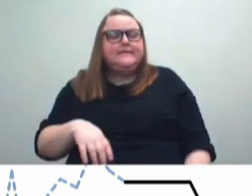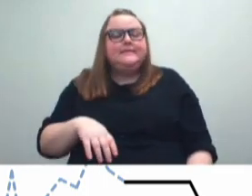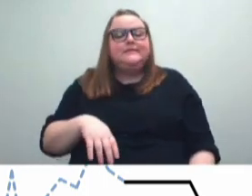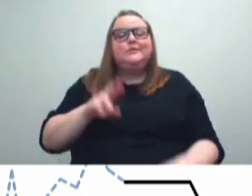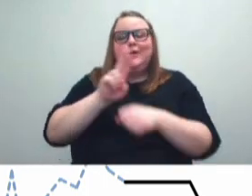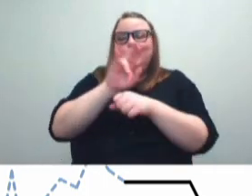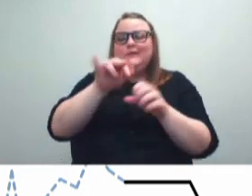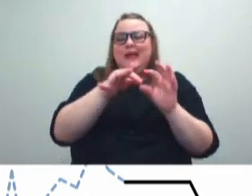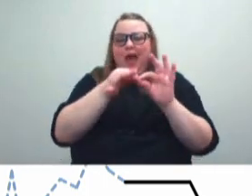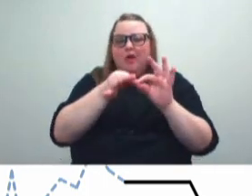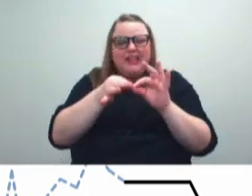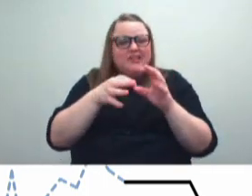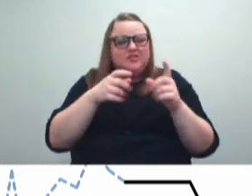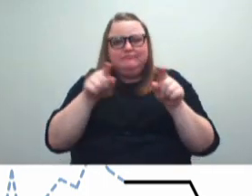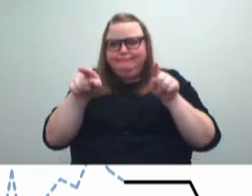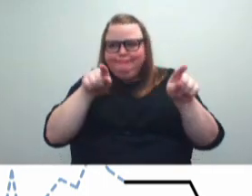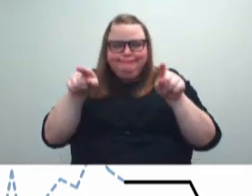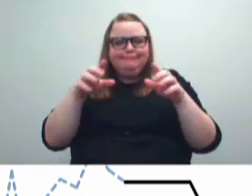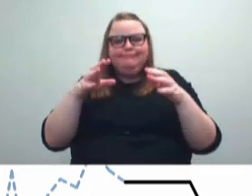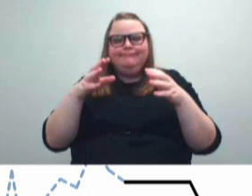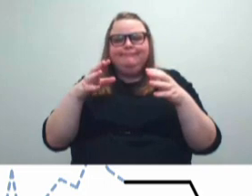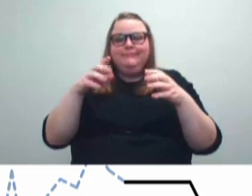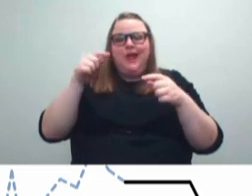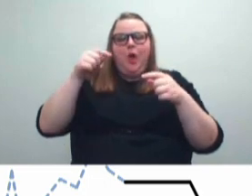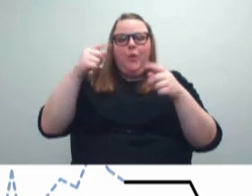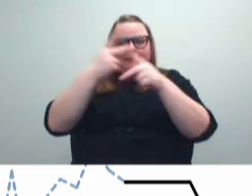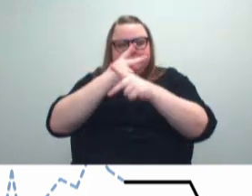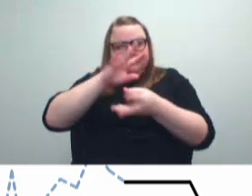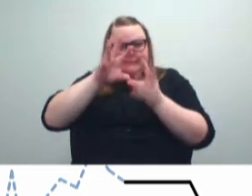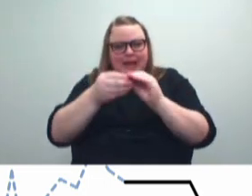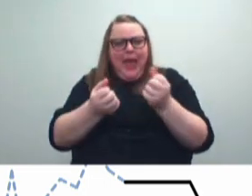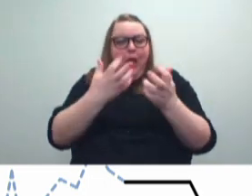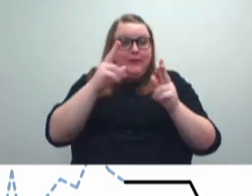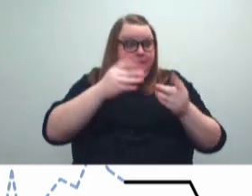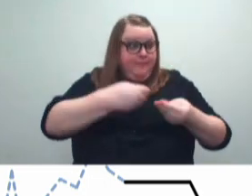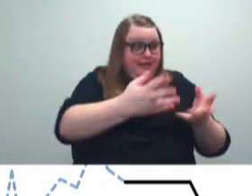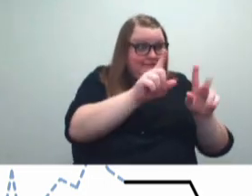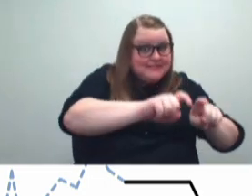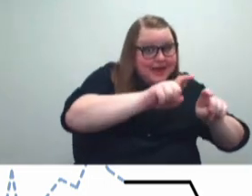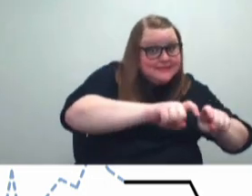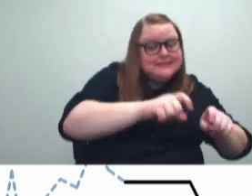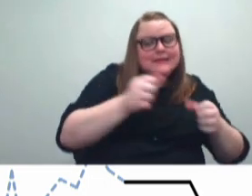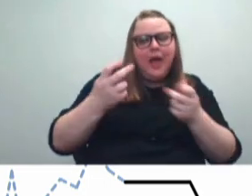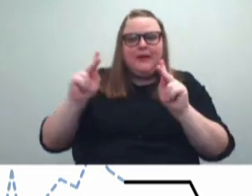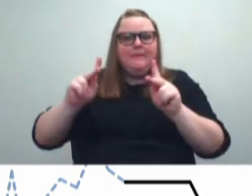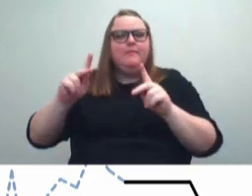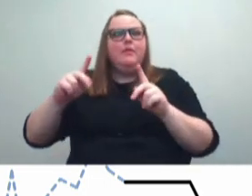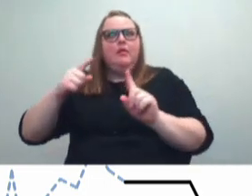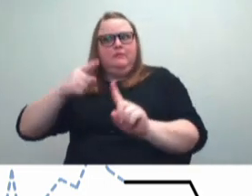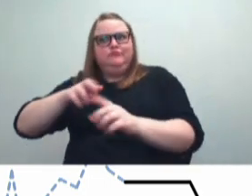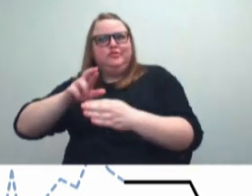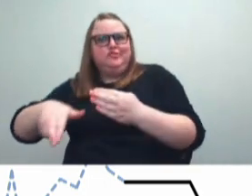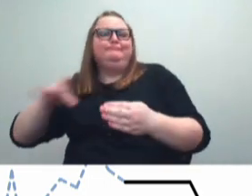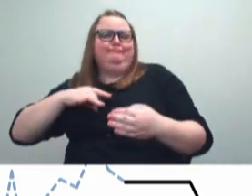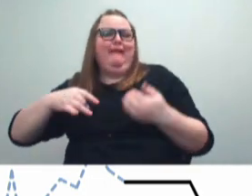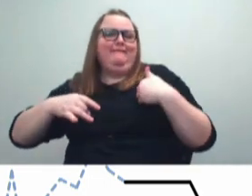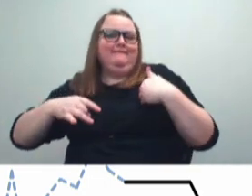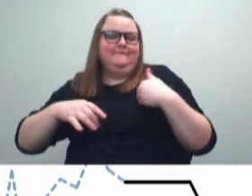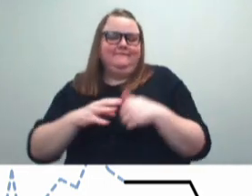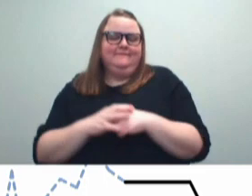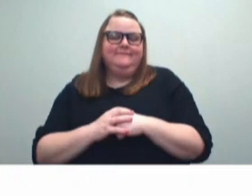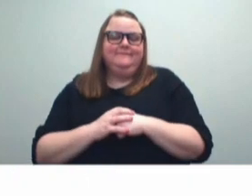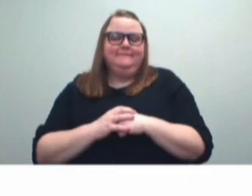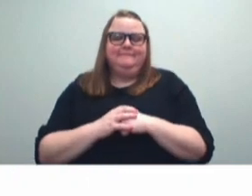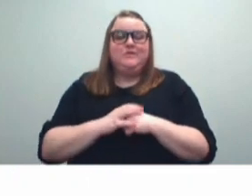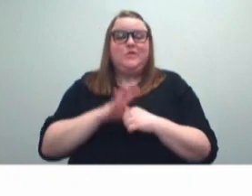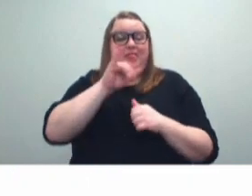had been provided daily about people tested in cases to come up with the dashed line. But going forward, we're going to be using the black line directly from the state. Next